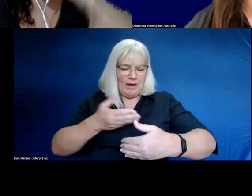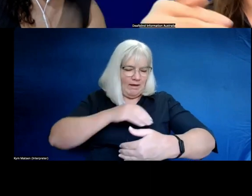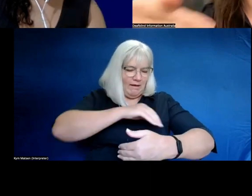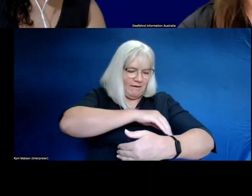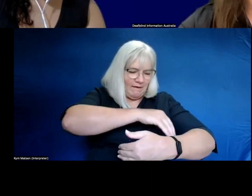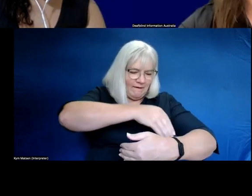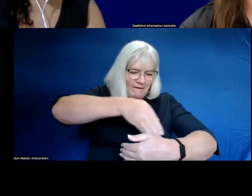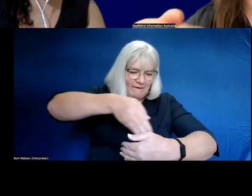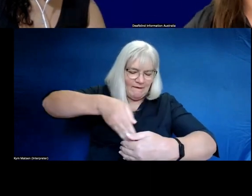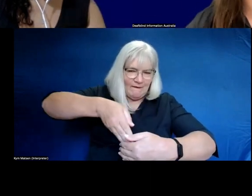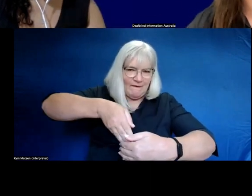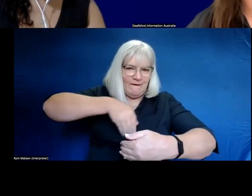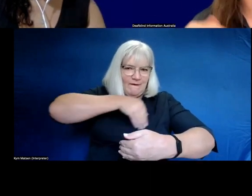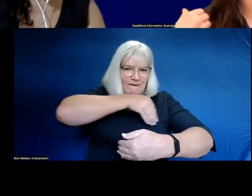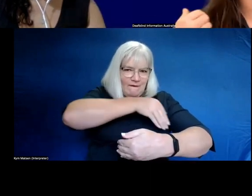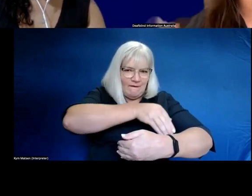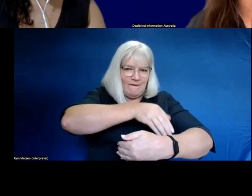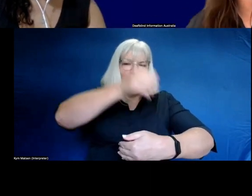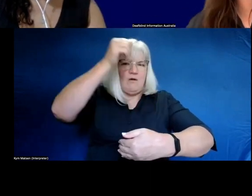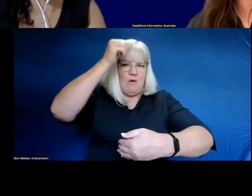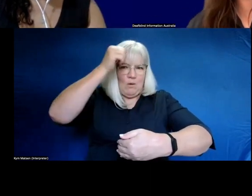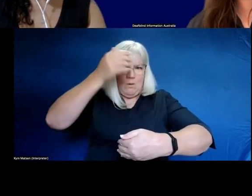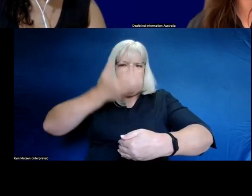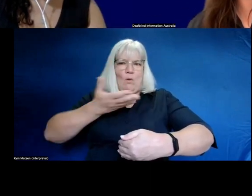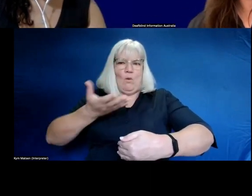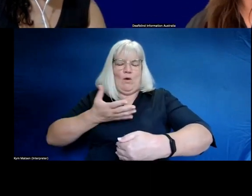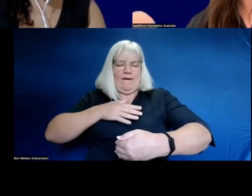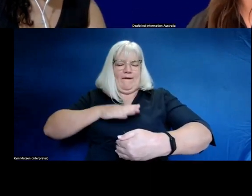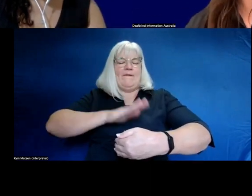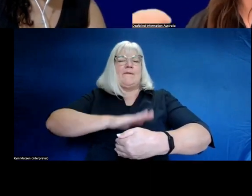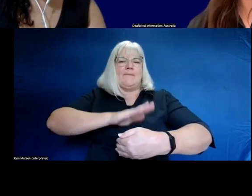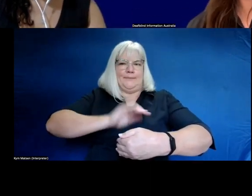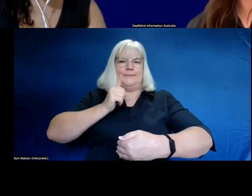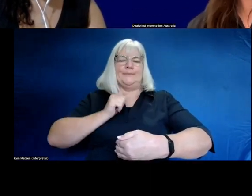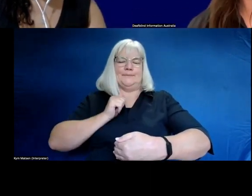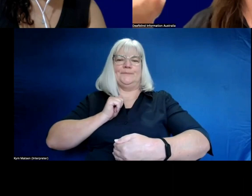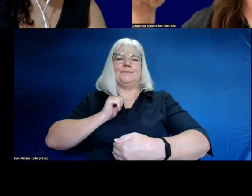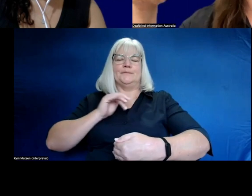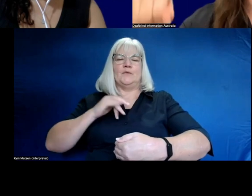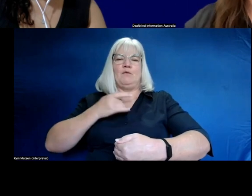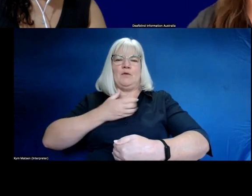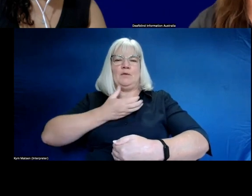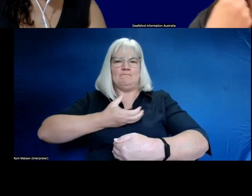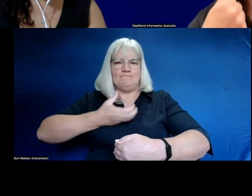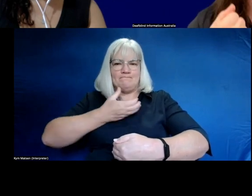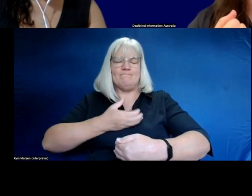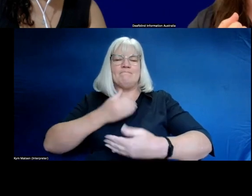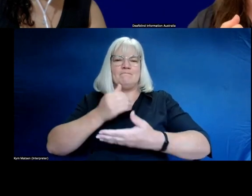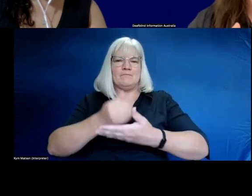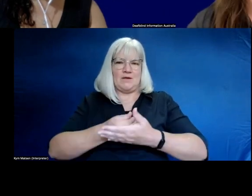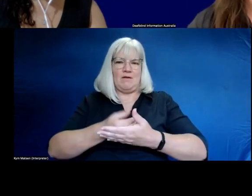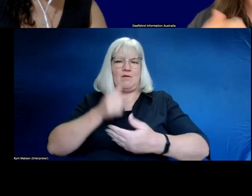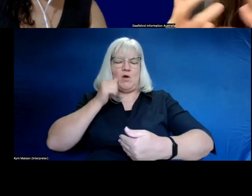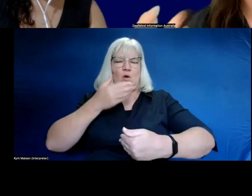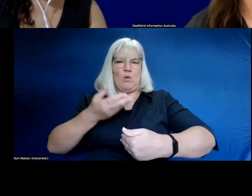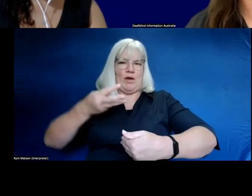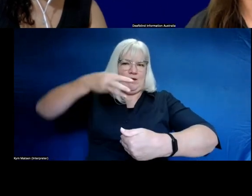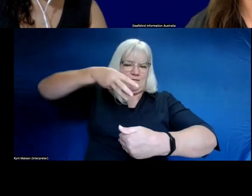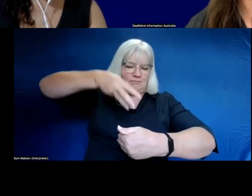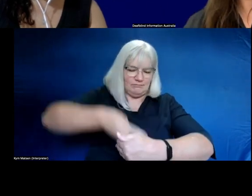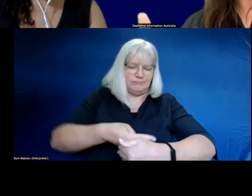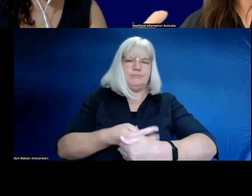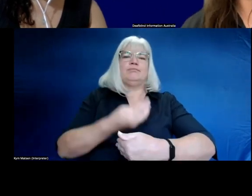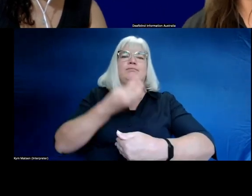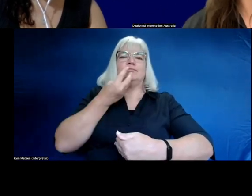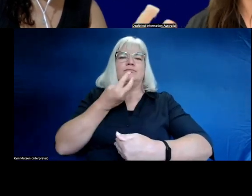the close point and the far point of the bowl. I know exactly where that is. And so now, therefore, I know exactly where to place my fork to get